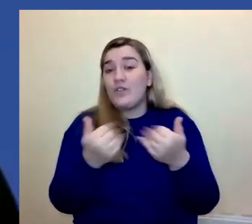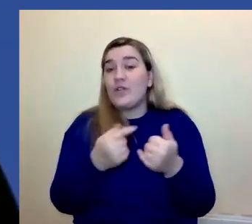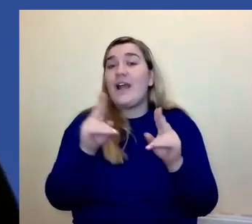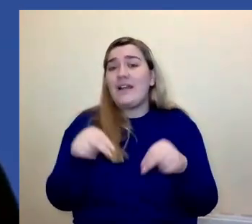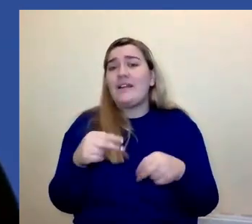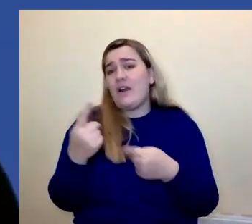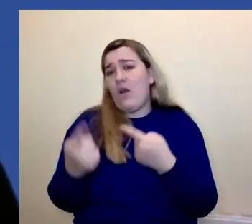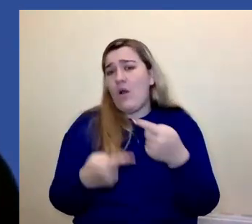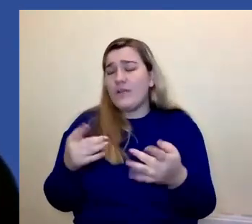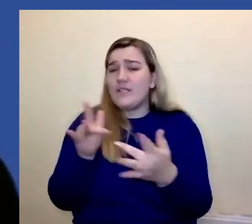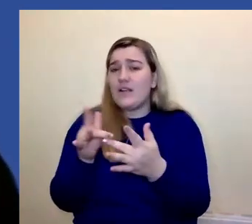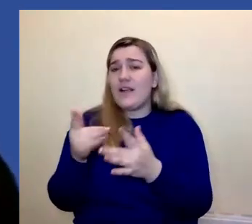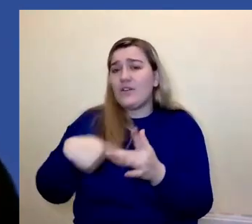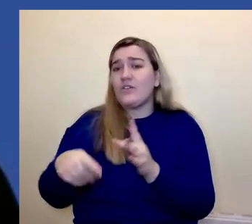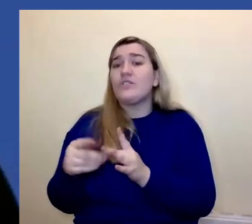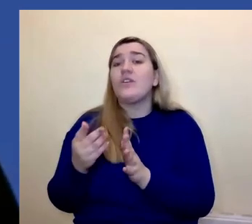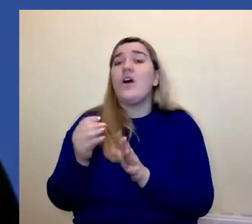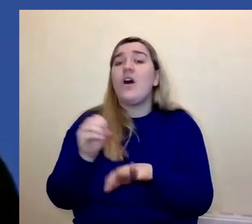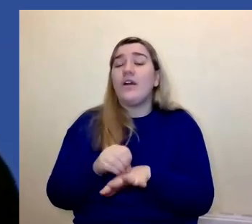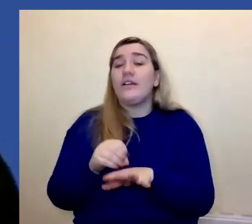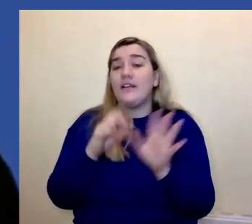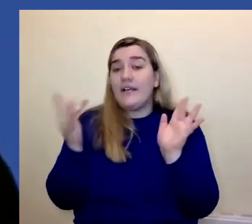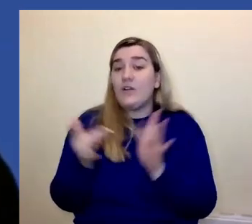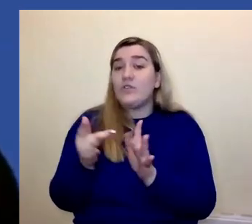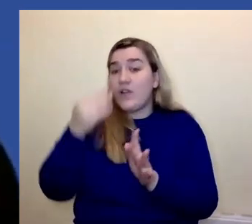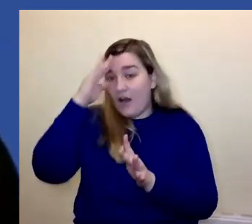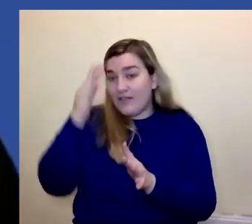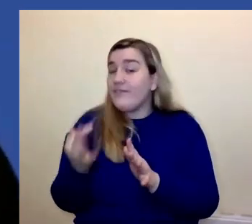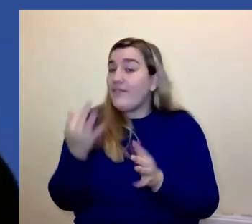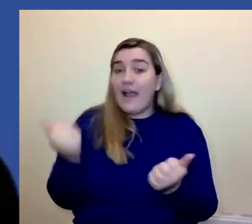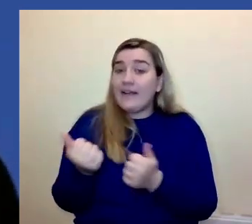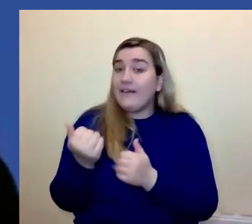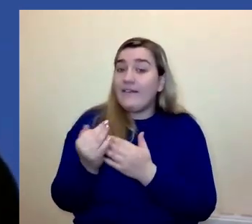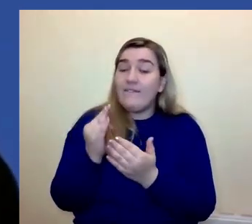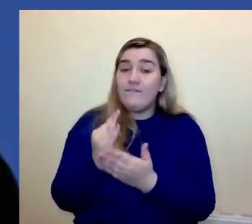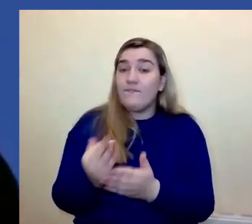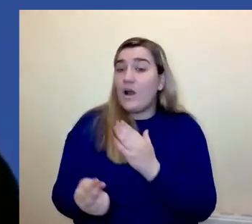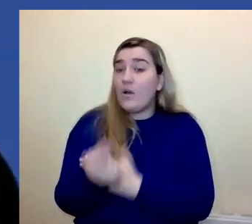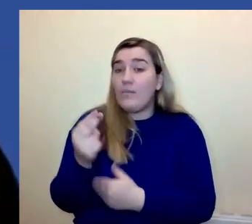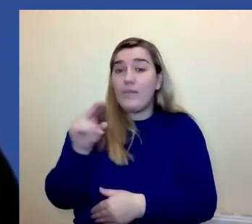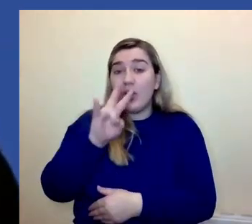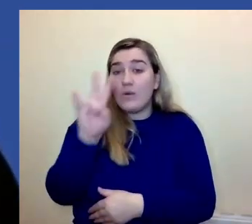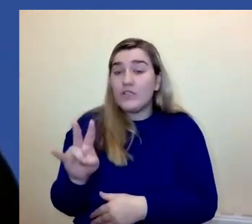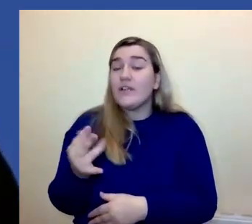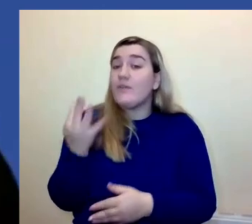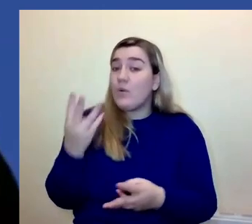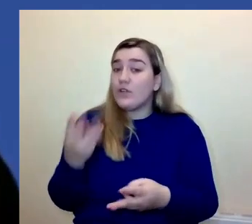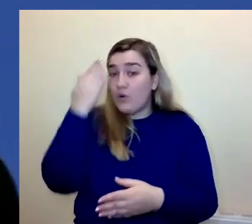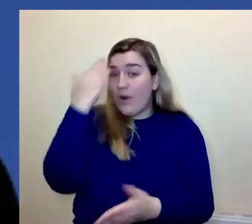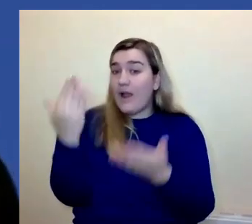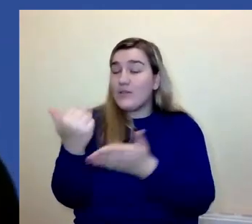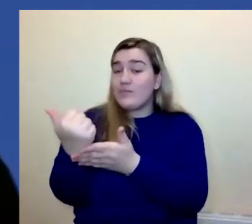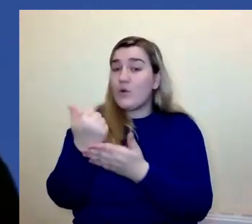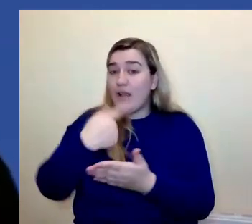in touch with us at Inclusion Ireland if you have any follow-up questions. If you want to know how to support our work, it's all about